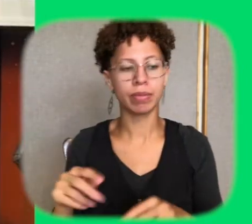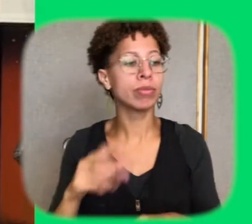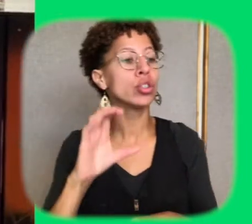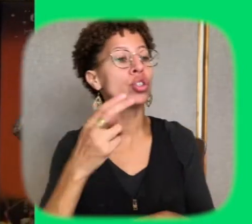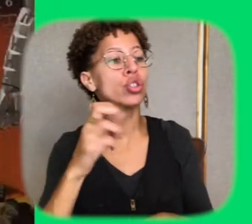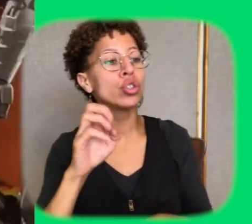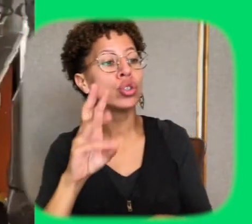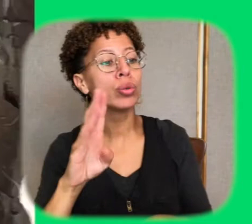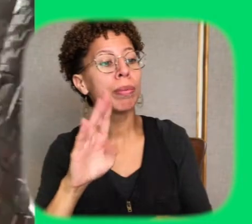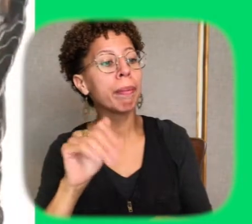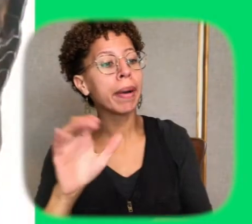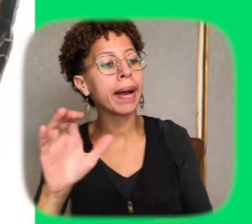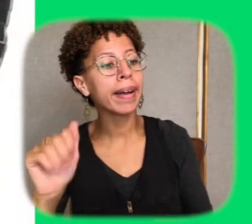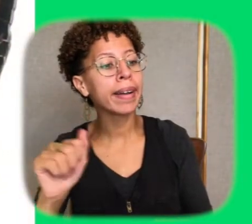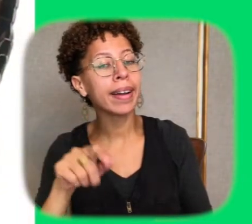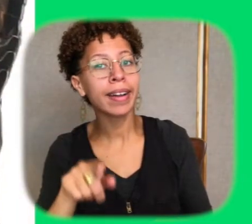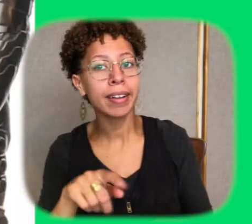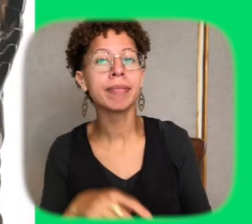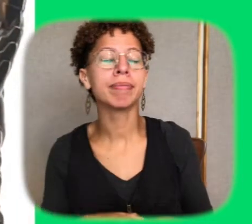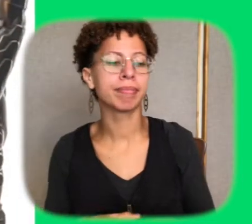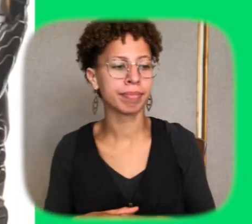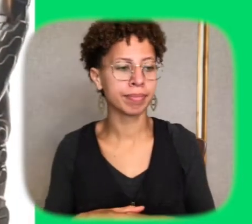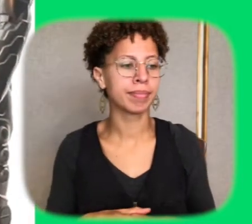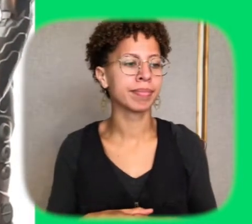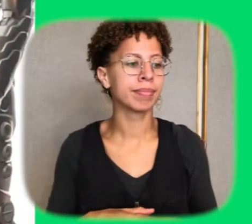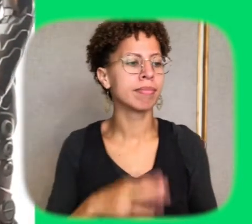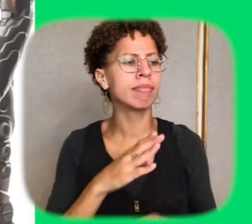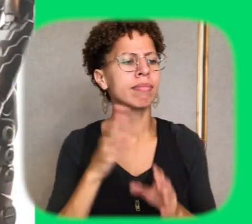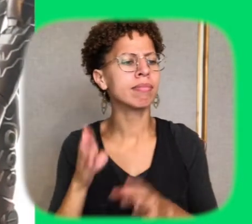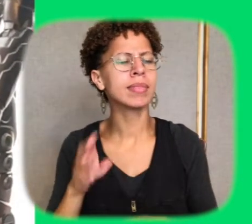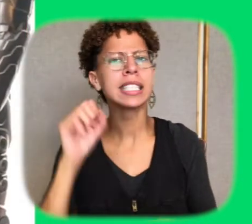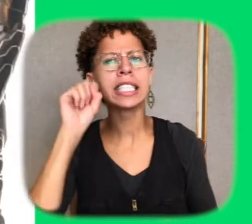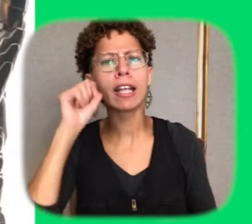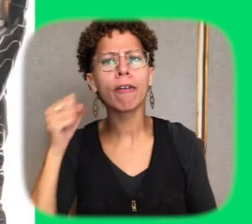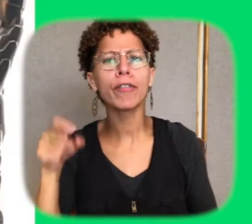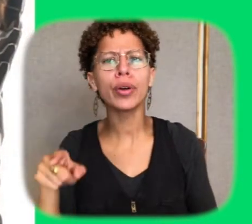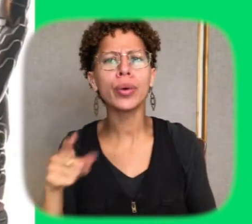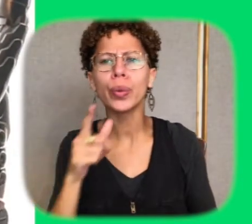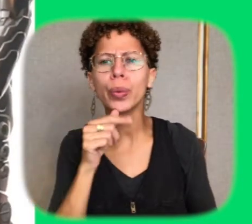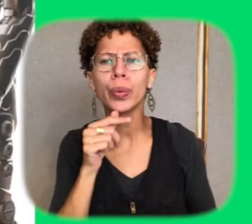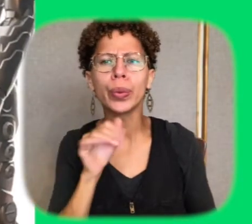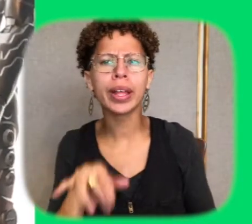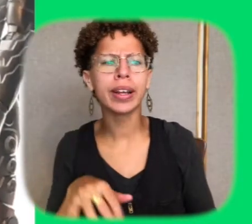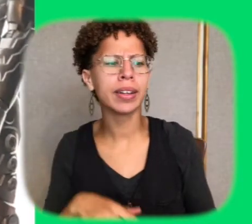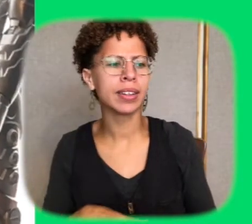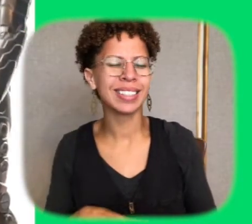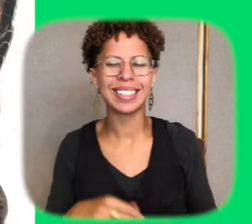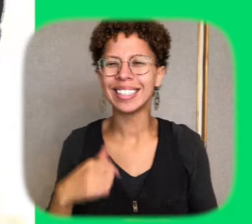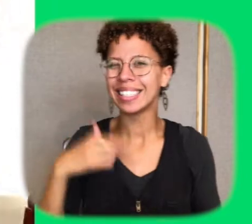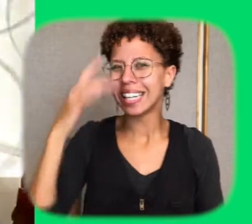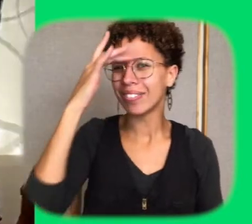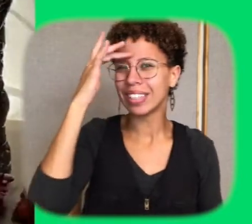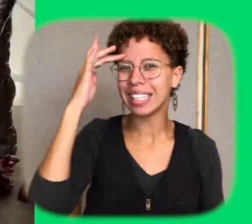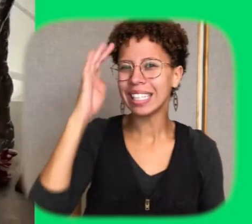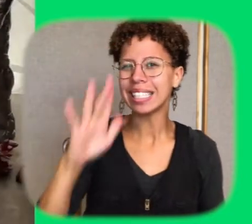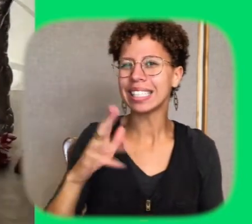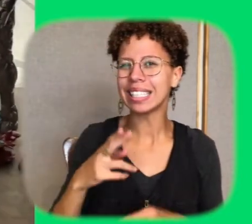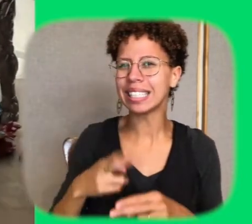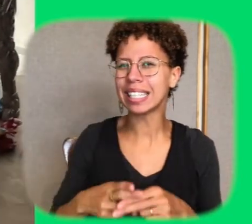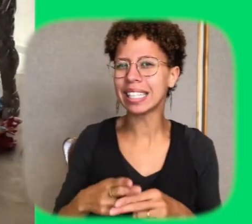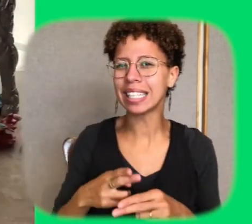yeah. Who's that silver guy? I forget his name. Is he a hero or a villain?